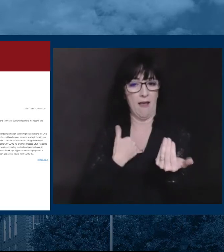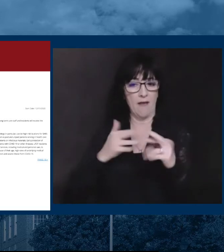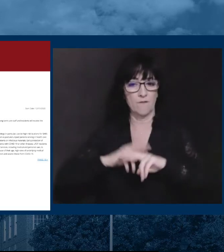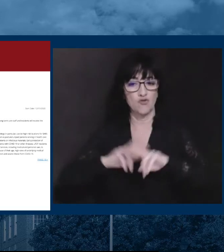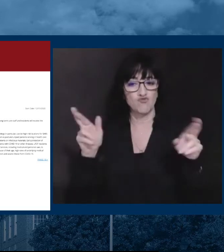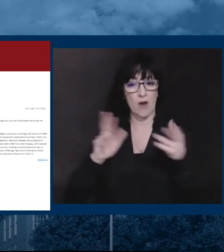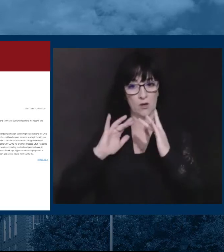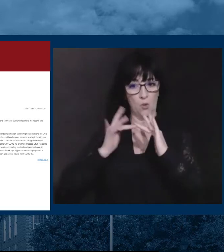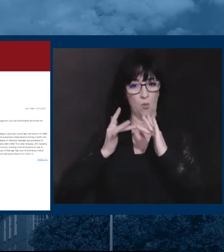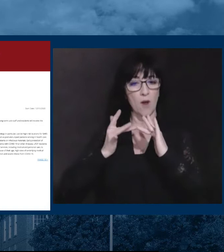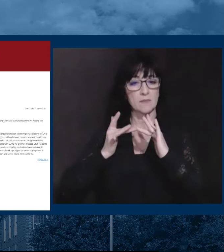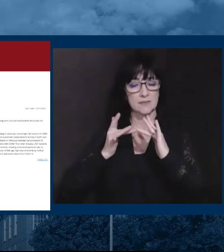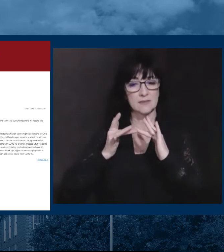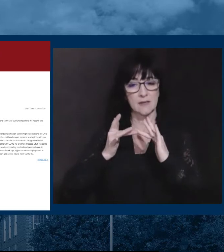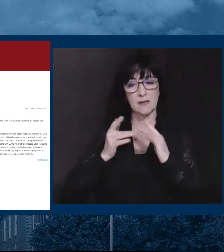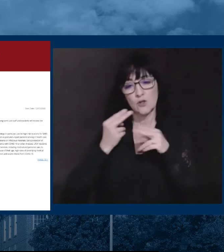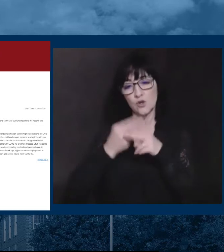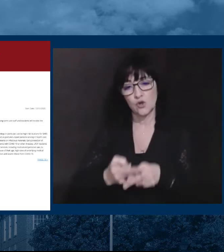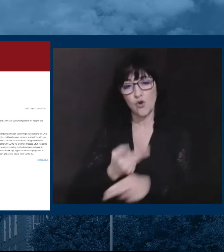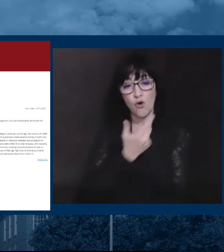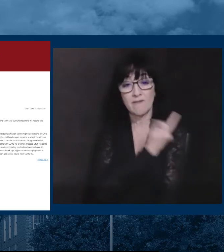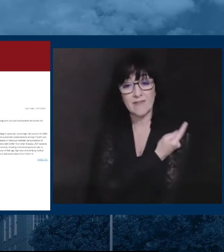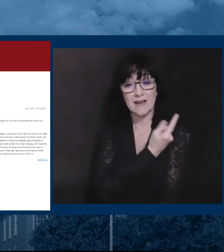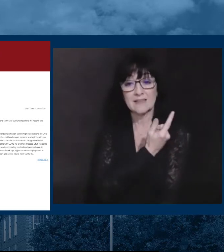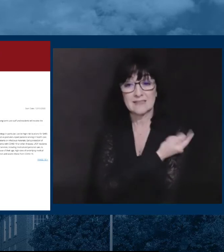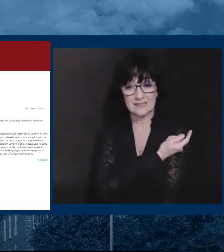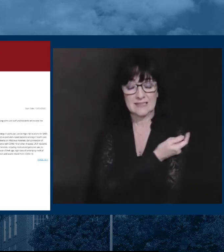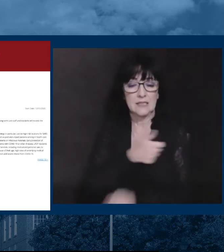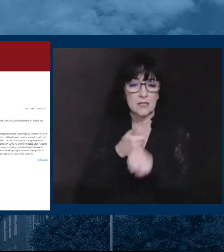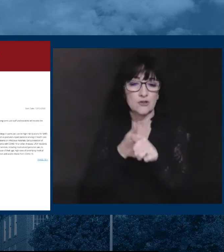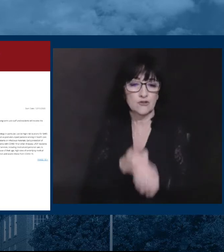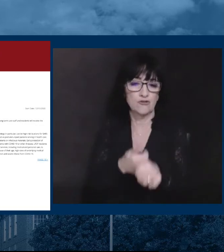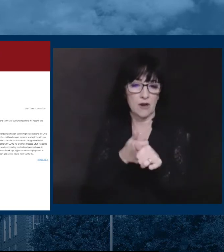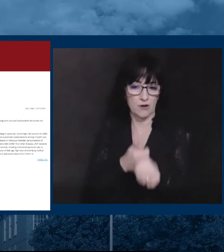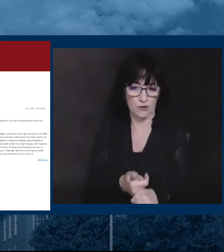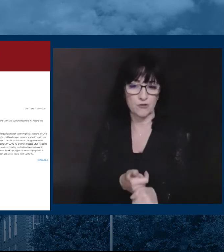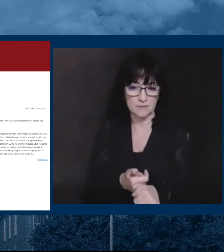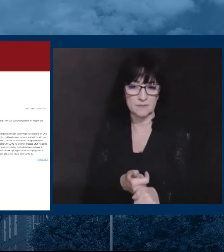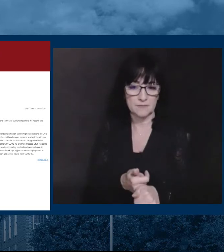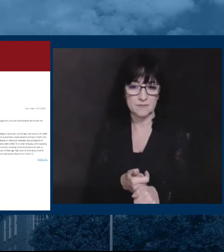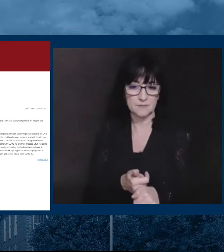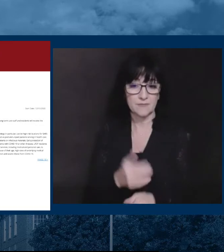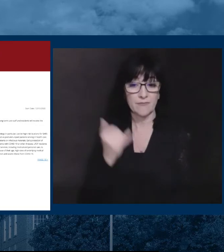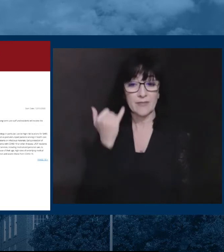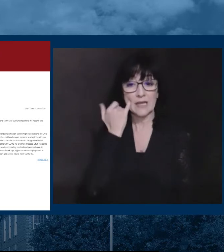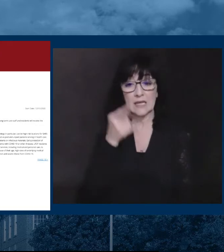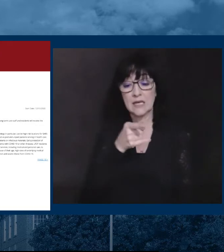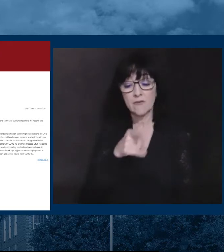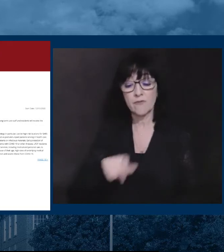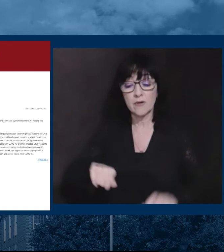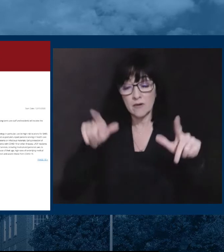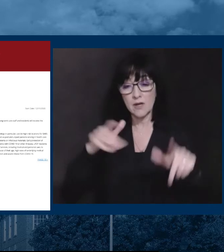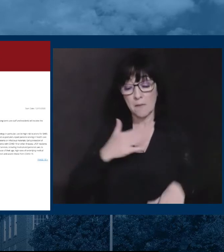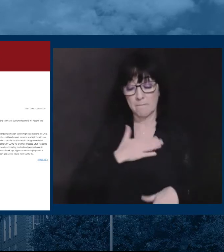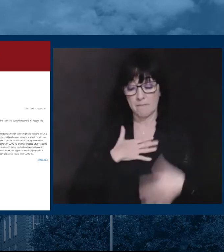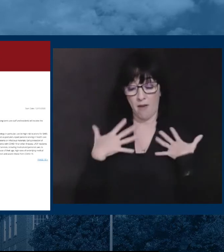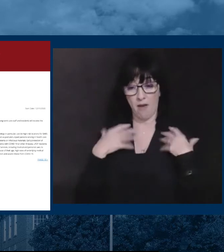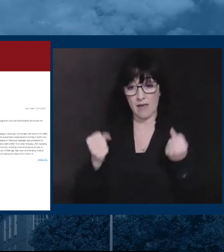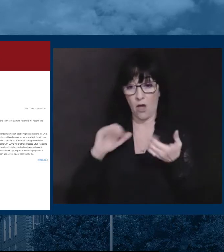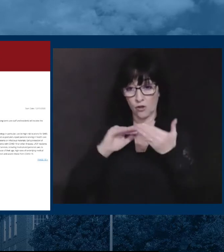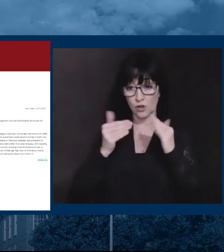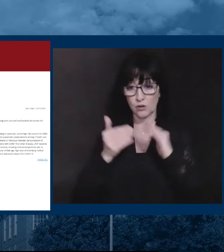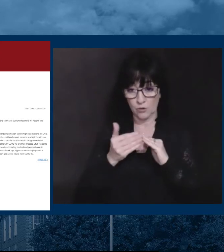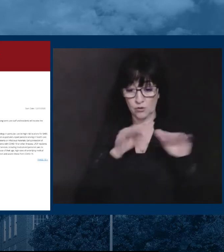on My Healthy Community this past week. So if you go to our data website, My Healthy Community, you'll find